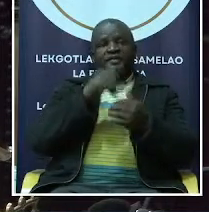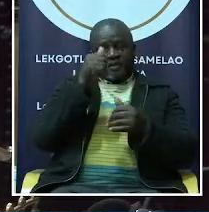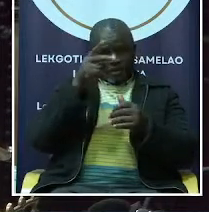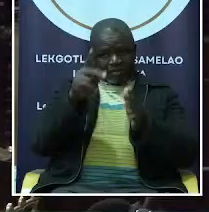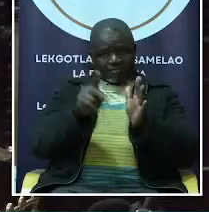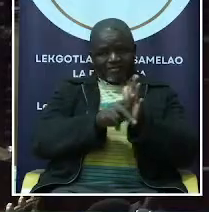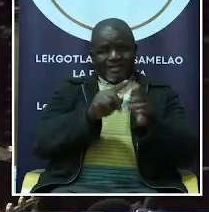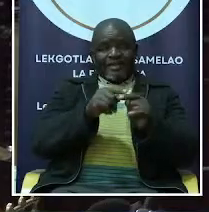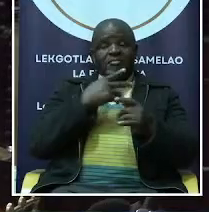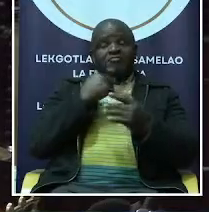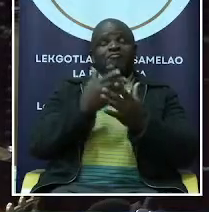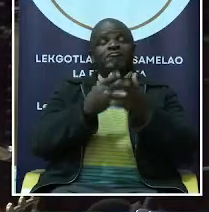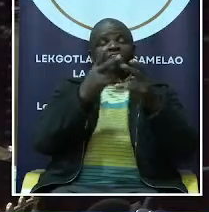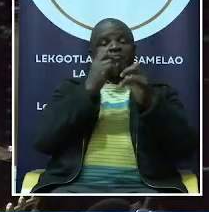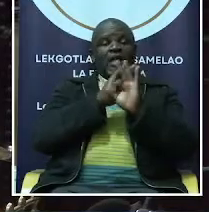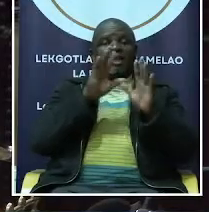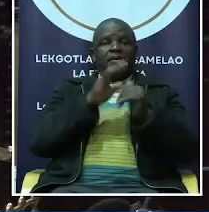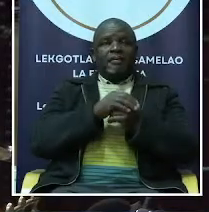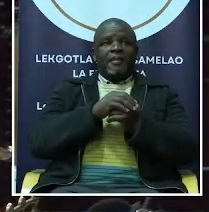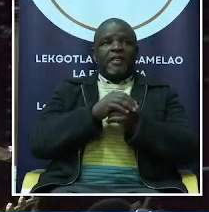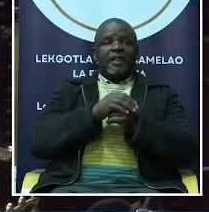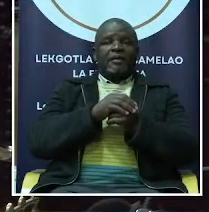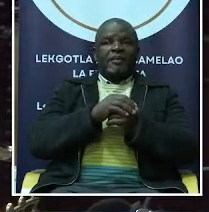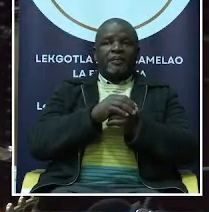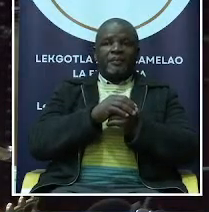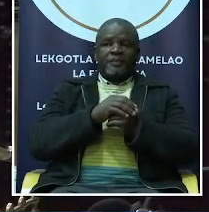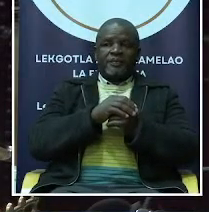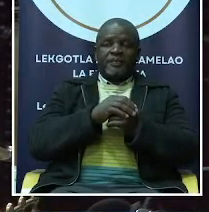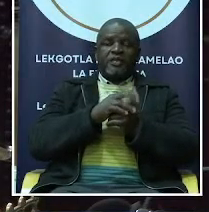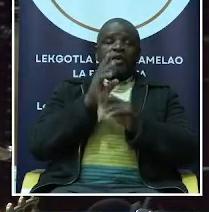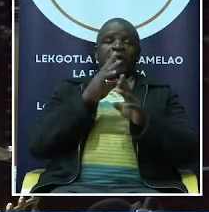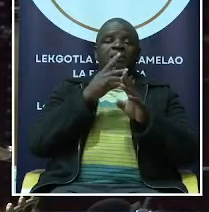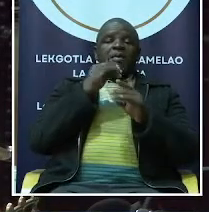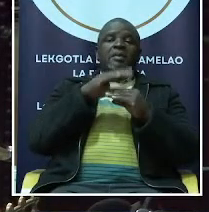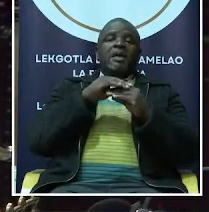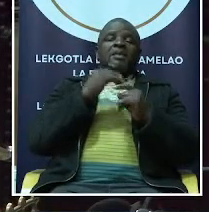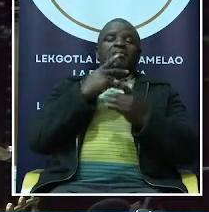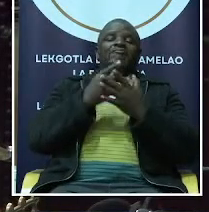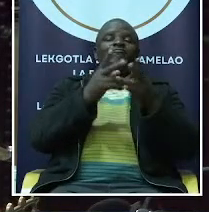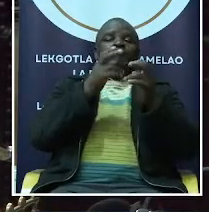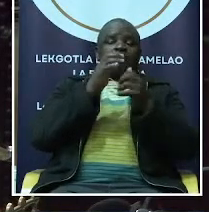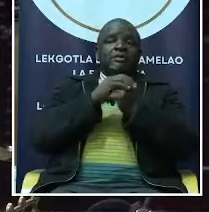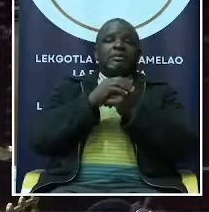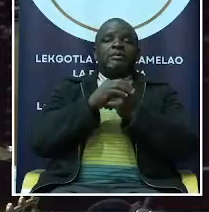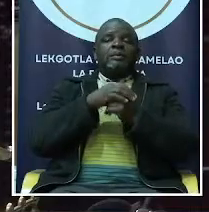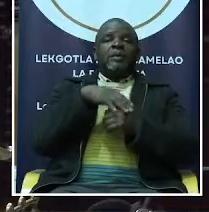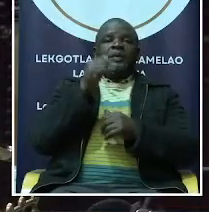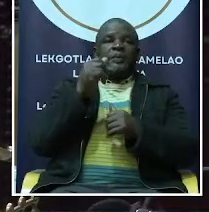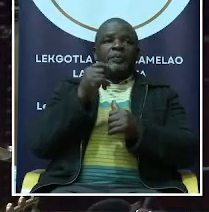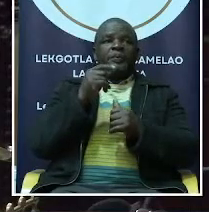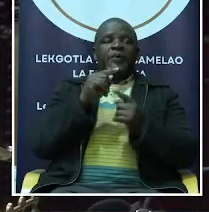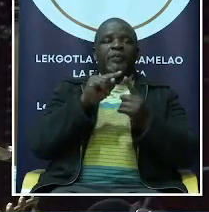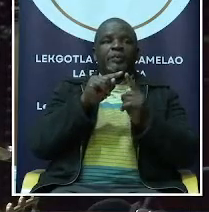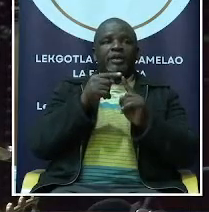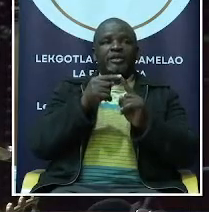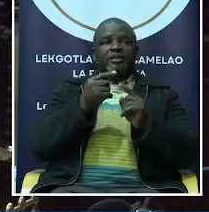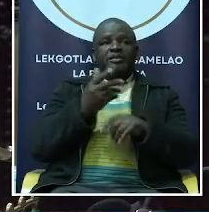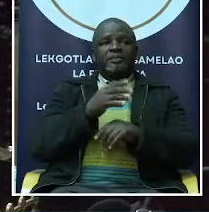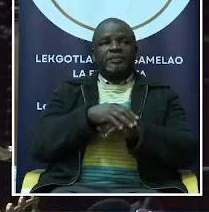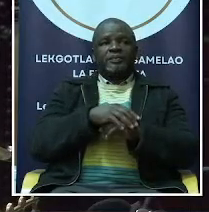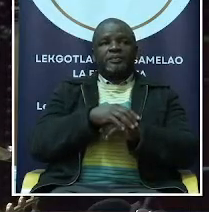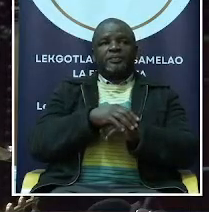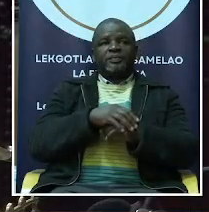listen carefully, guys. Honorable members, sorry. The first point is